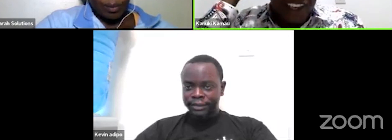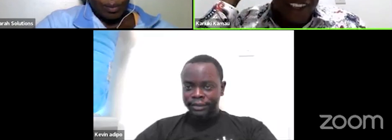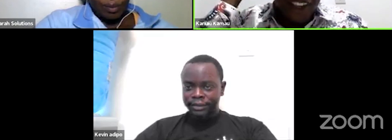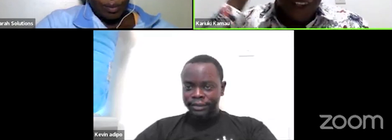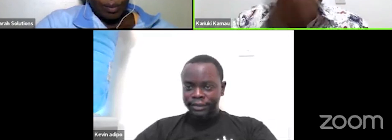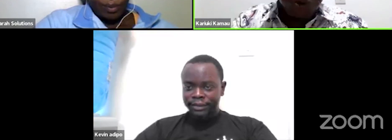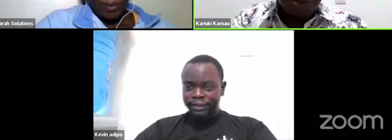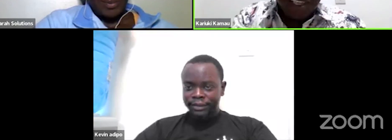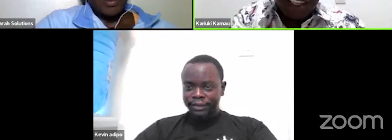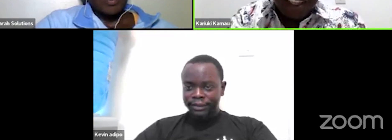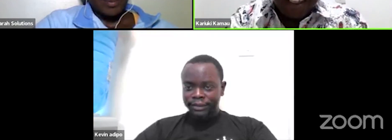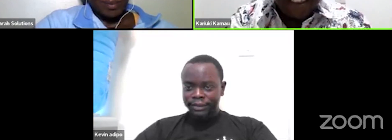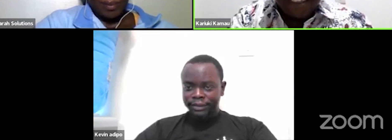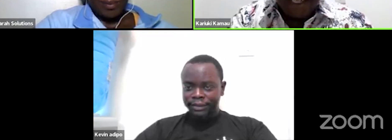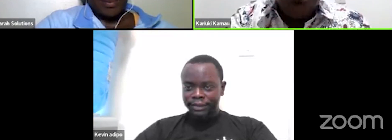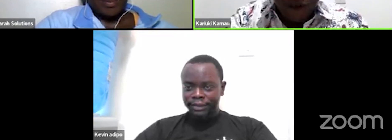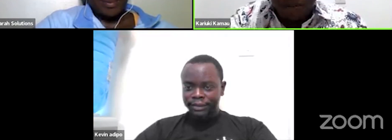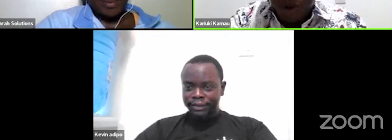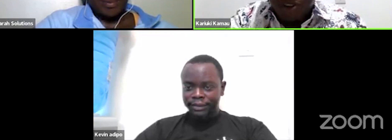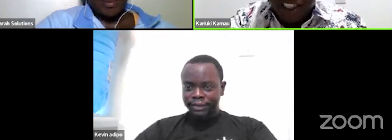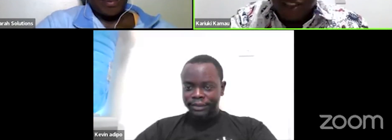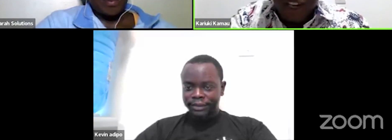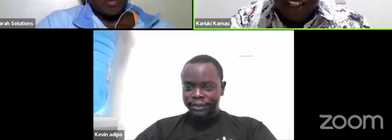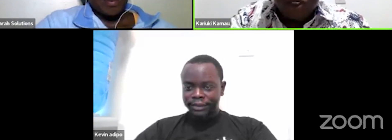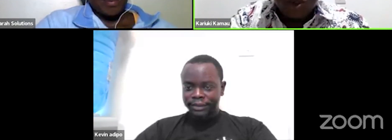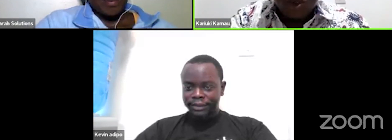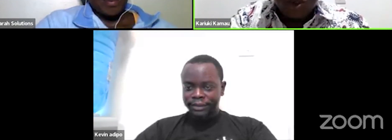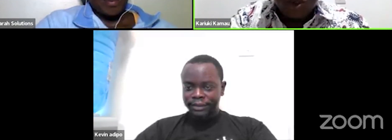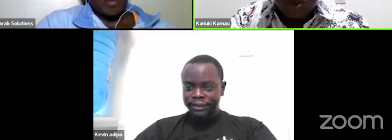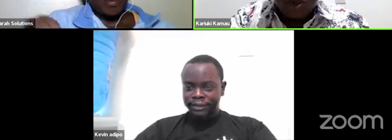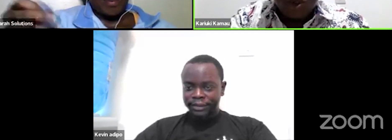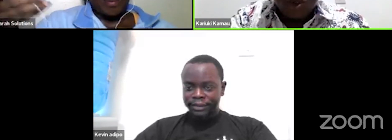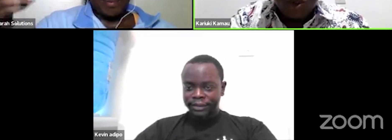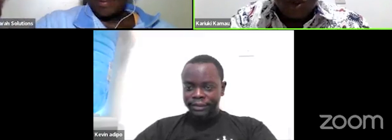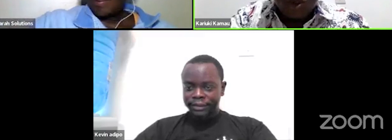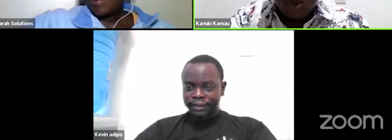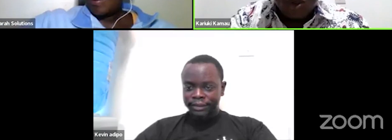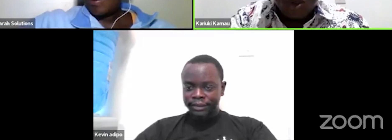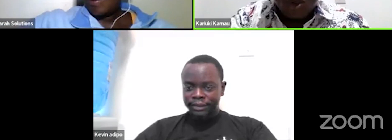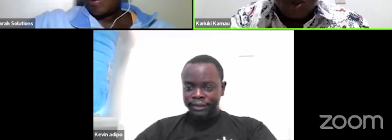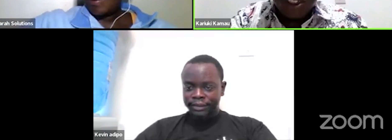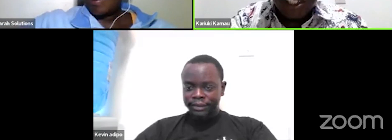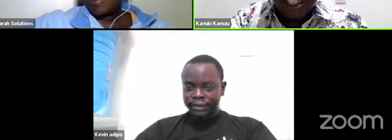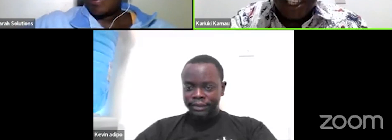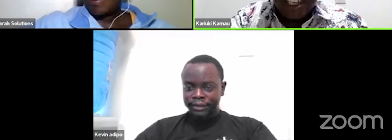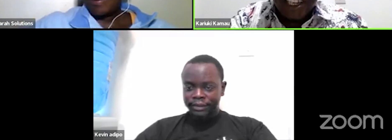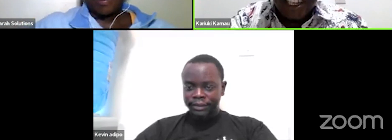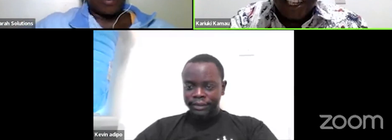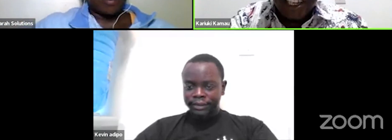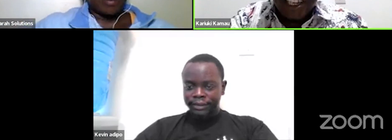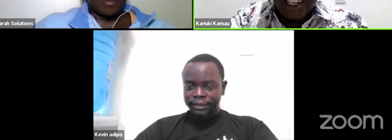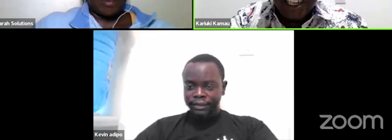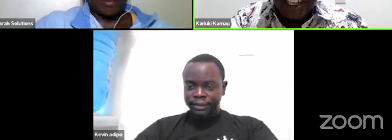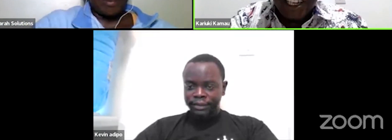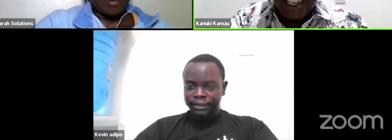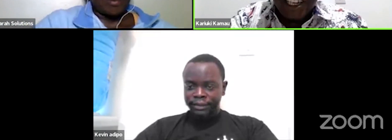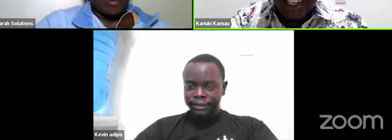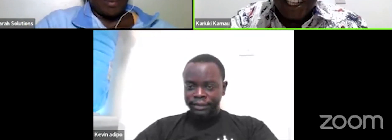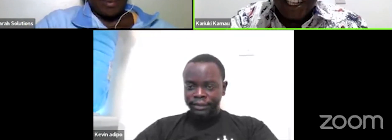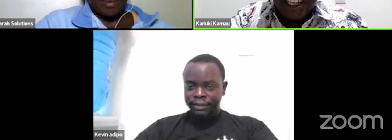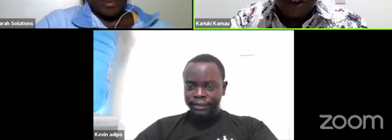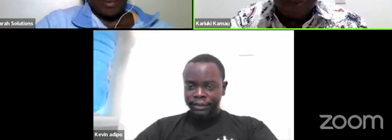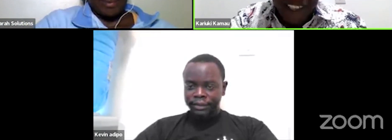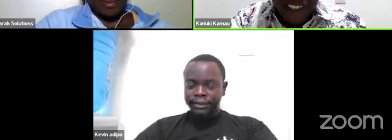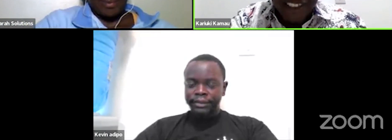office, okay? You'll be reading old books and trying to look for old new